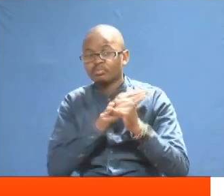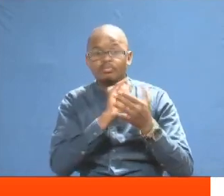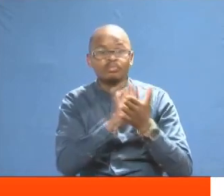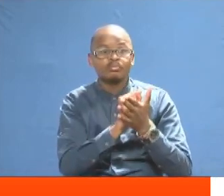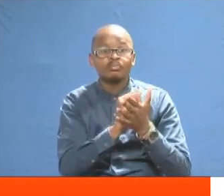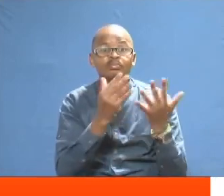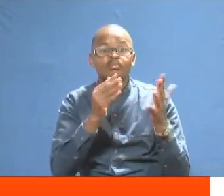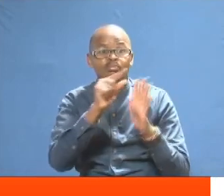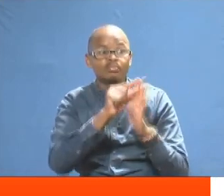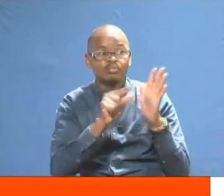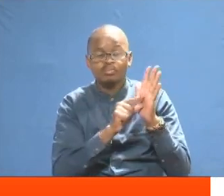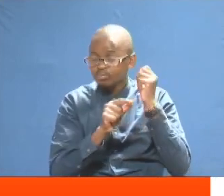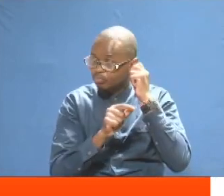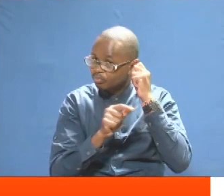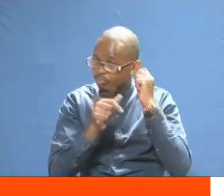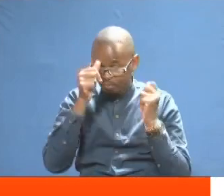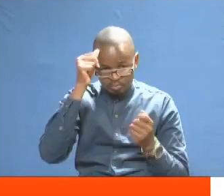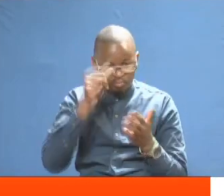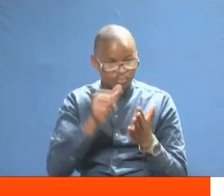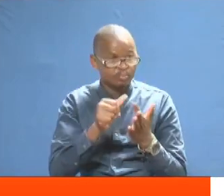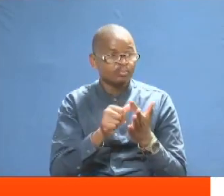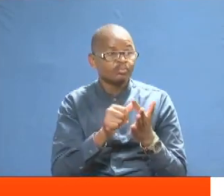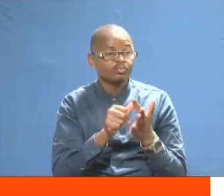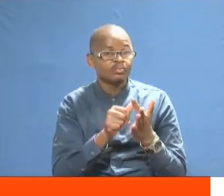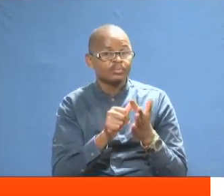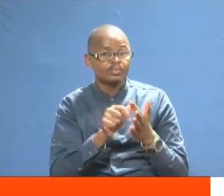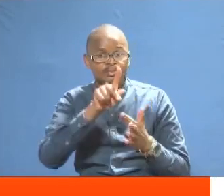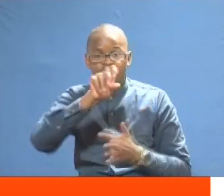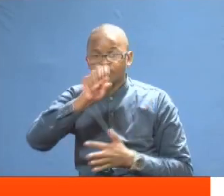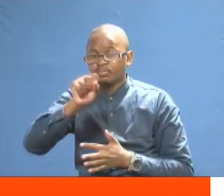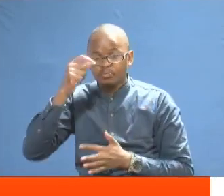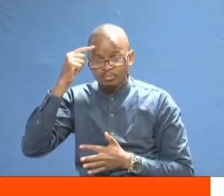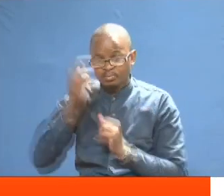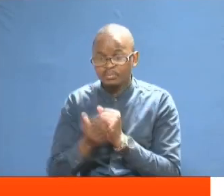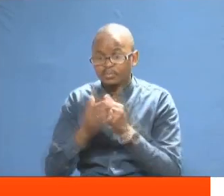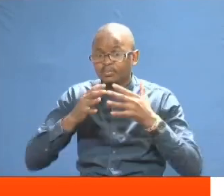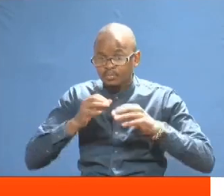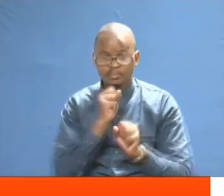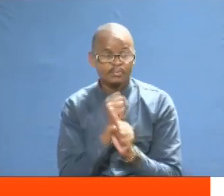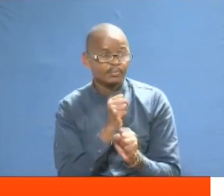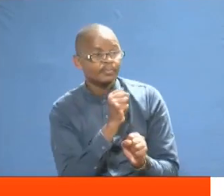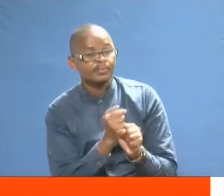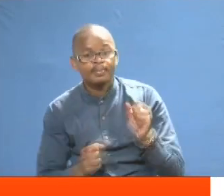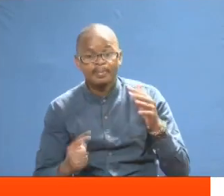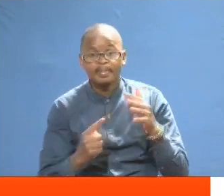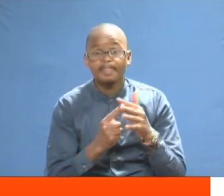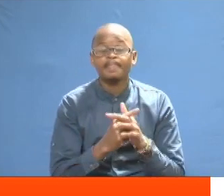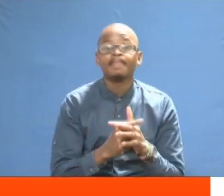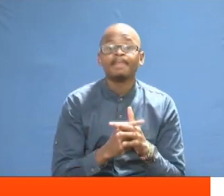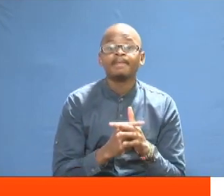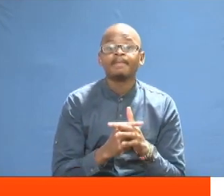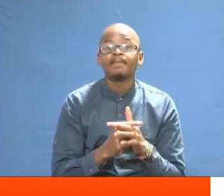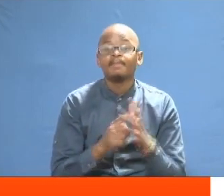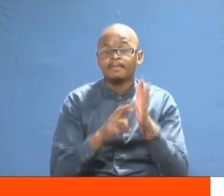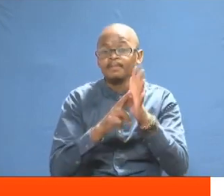that has been the agenda. And you remember, Deputy President is the principal assistant. People are making him appear as if he's the one